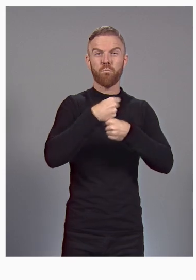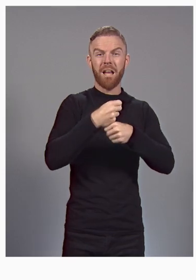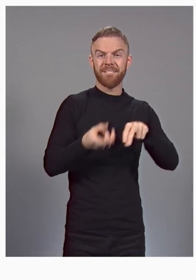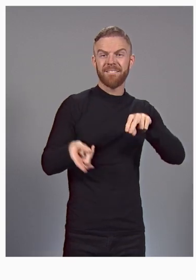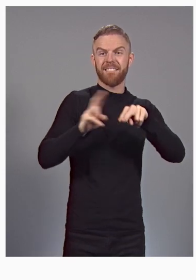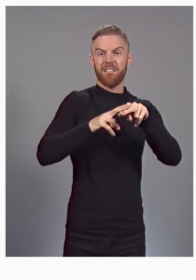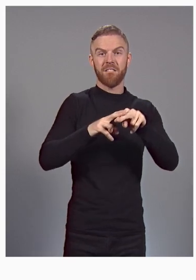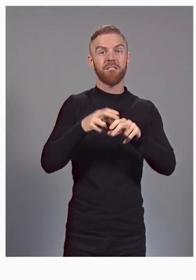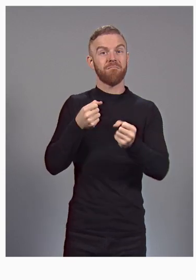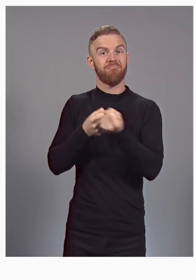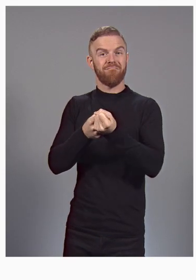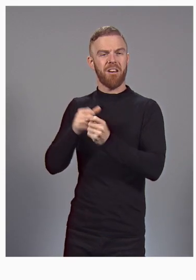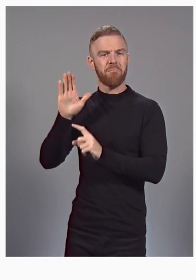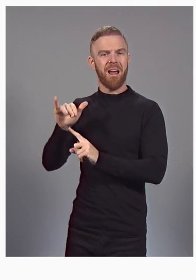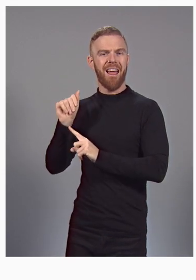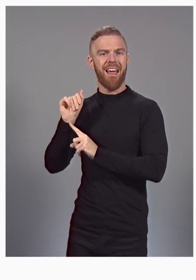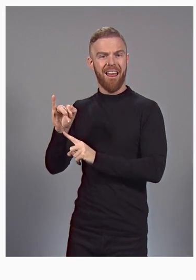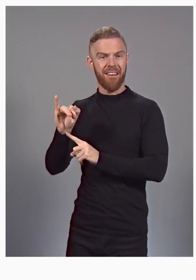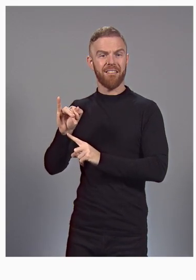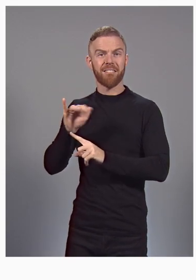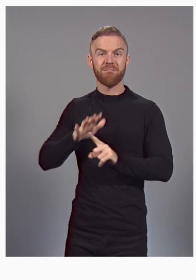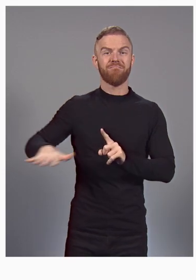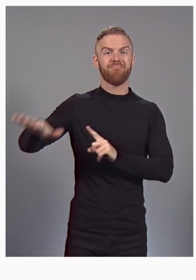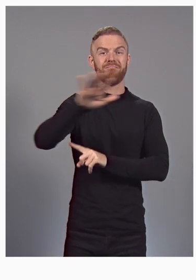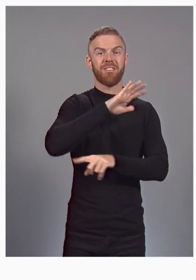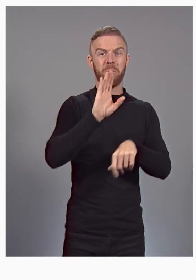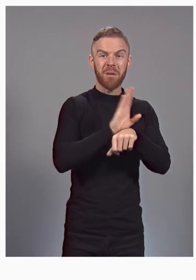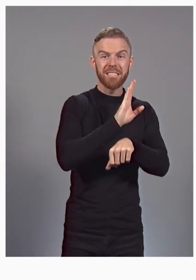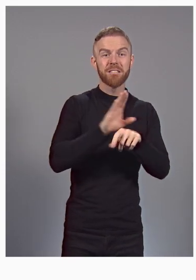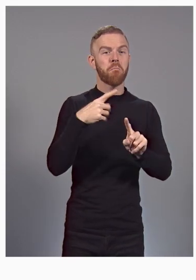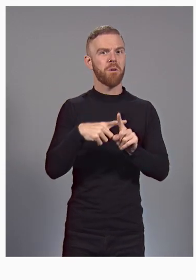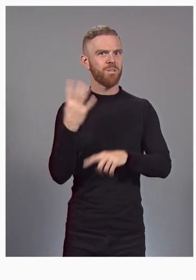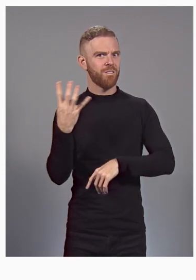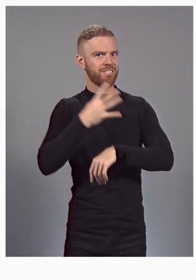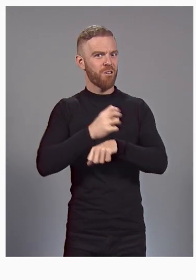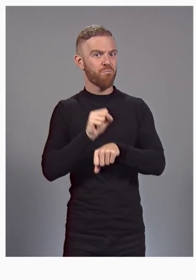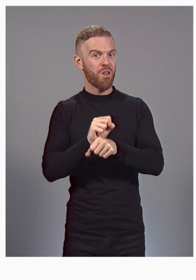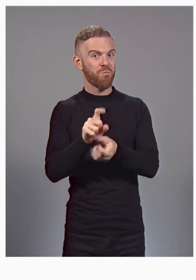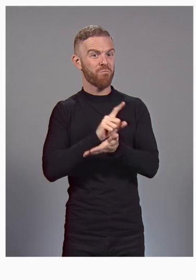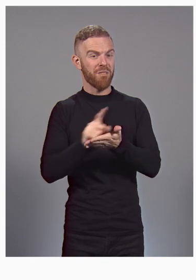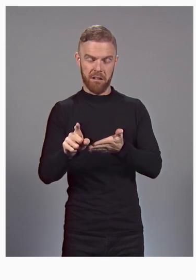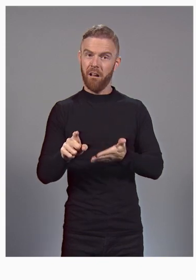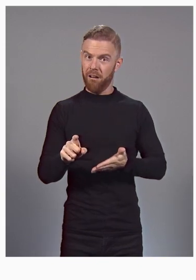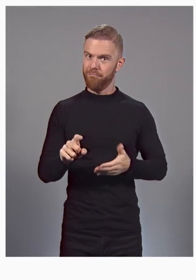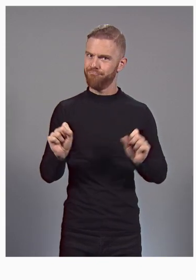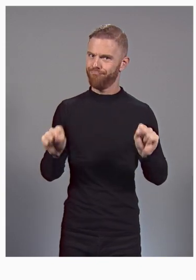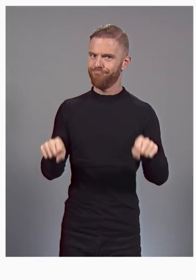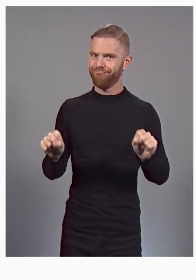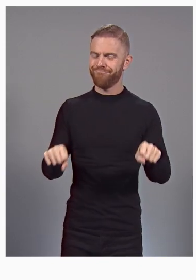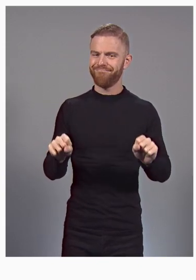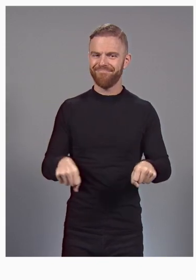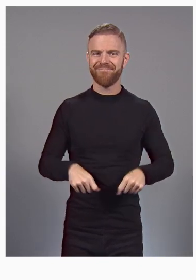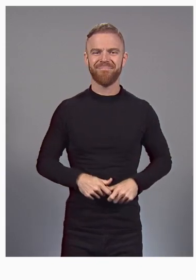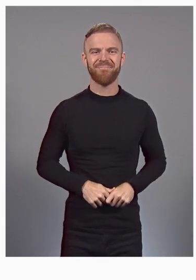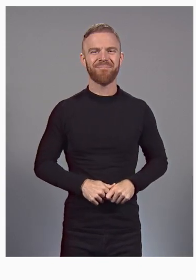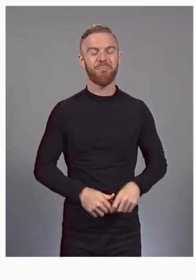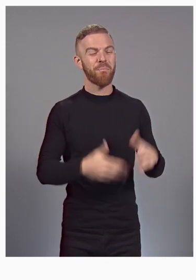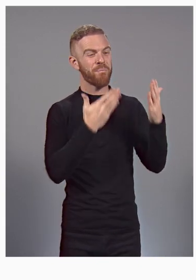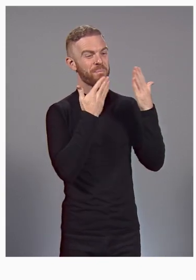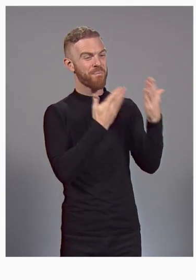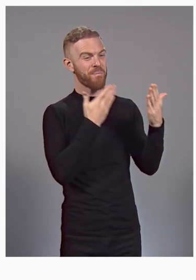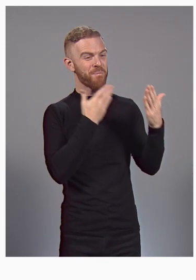AI across the organization, a 4-day work week is a very distinct possibility. Thank you so